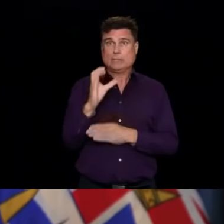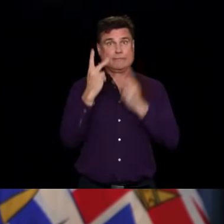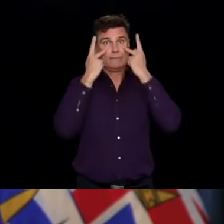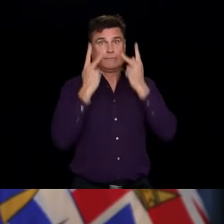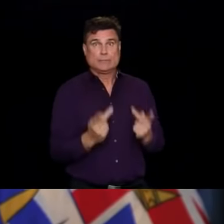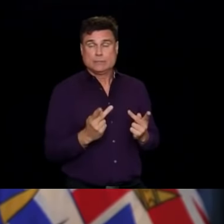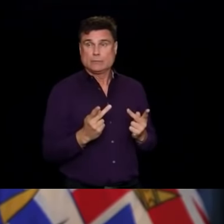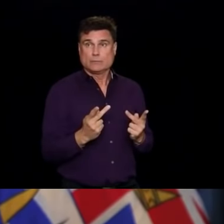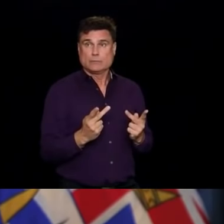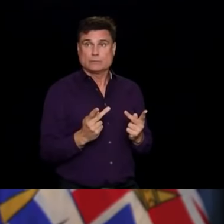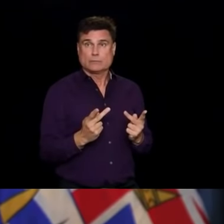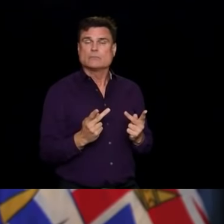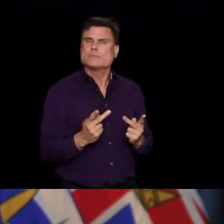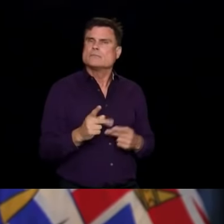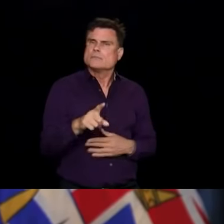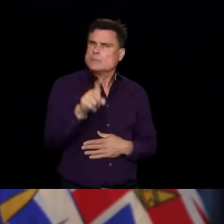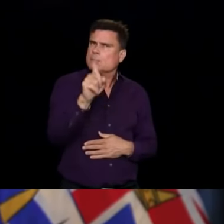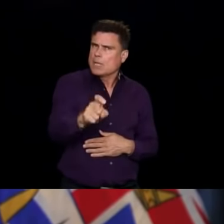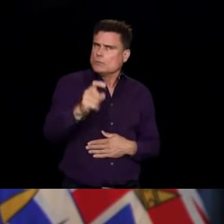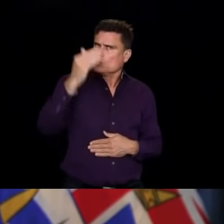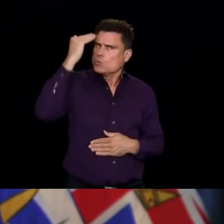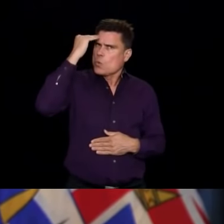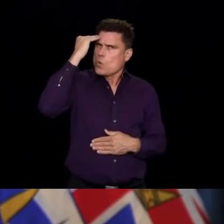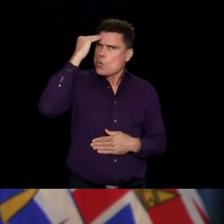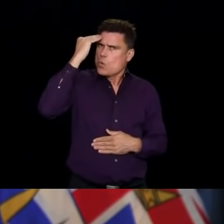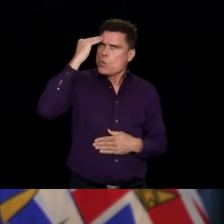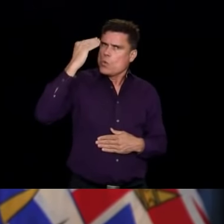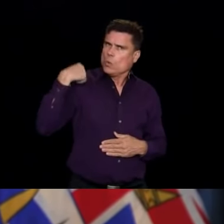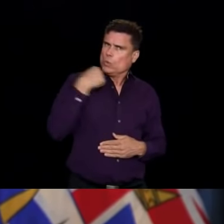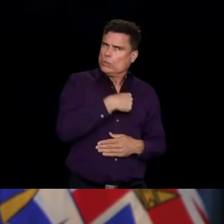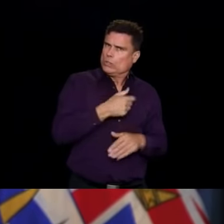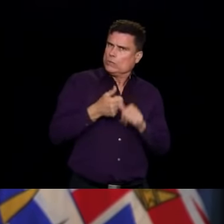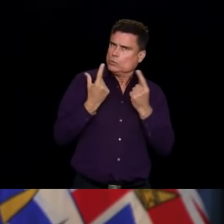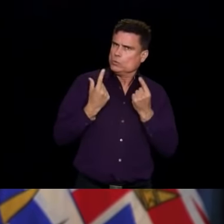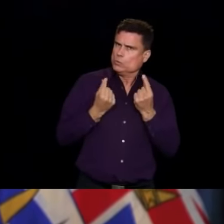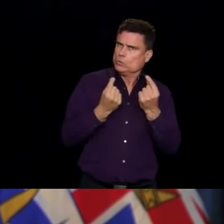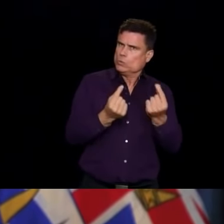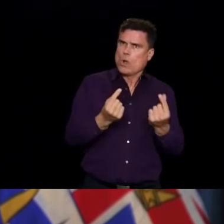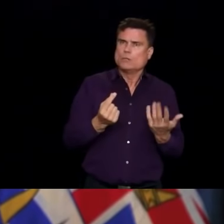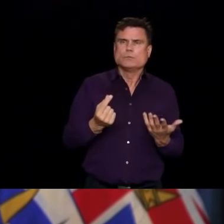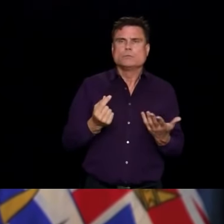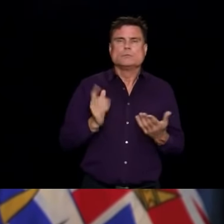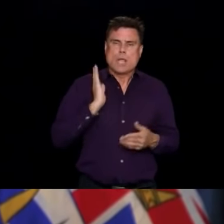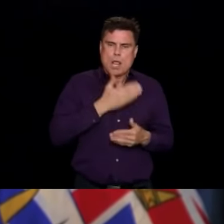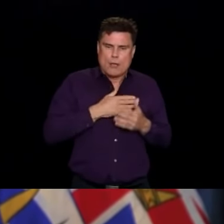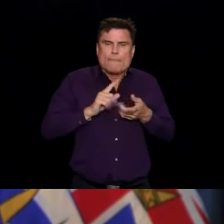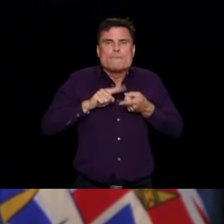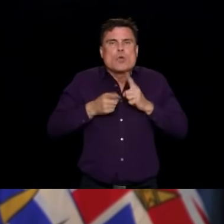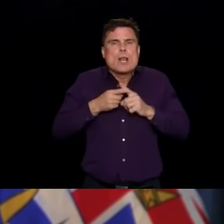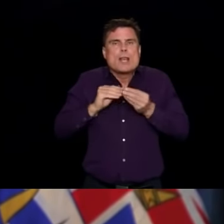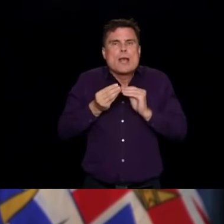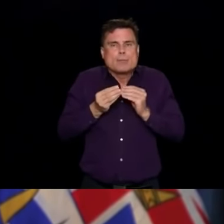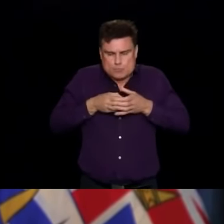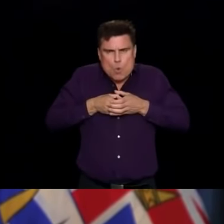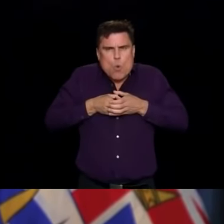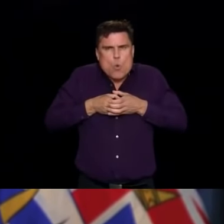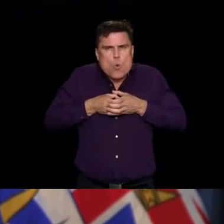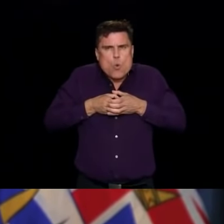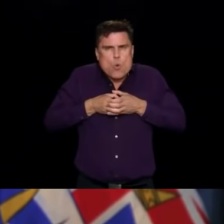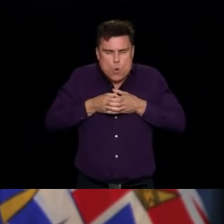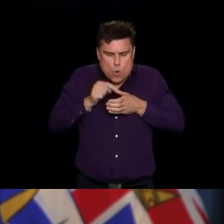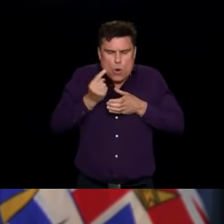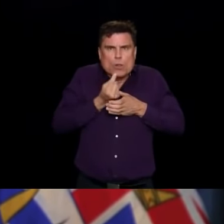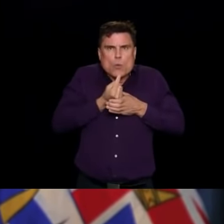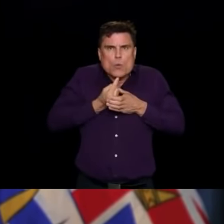small. We're having smaller numbers of people that we're gathering with. We are maintaining our safe distance from others, whether it's in a store,